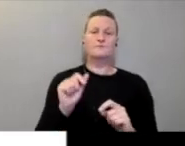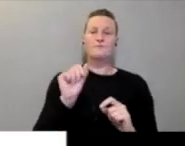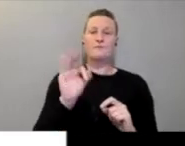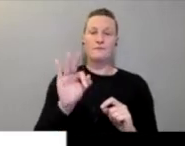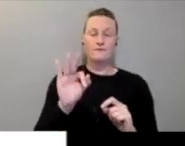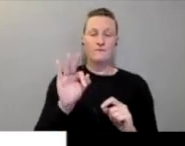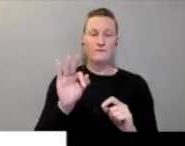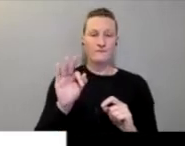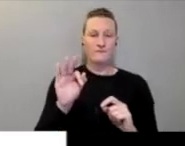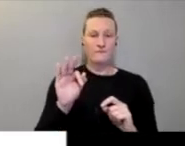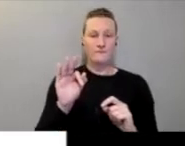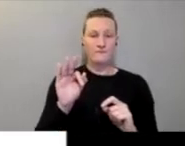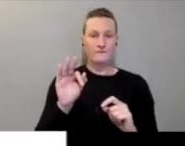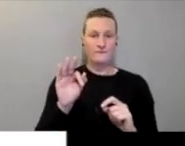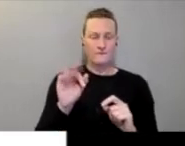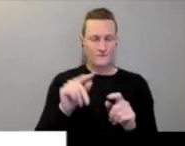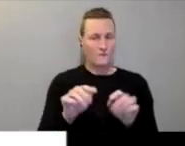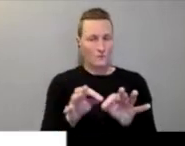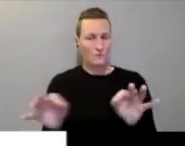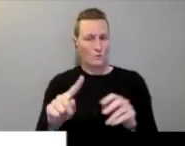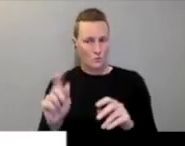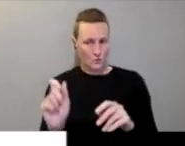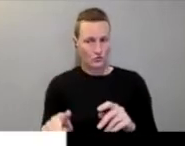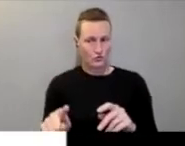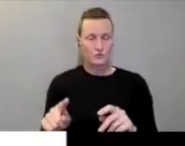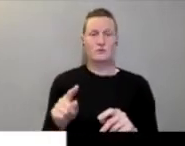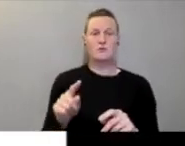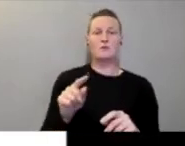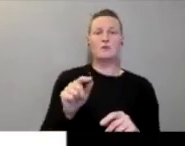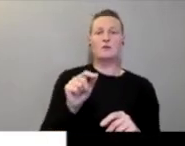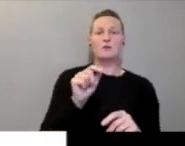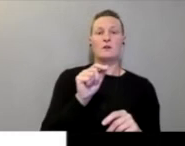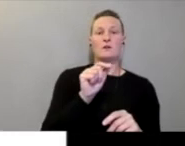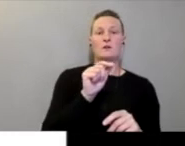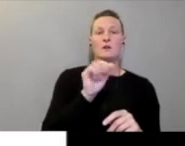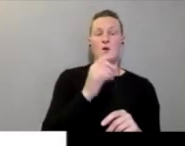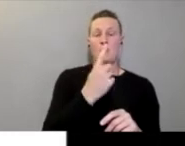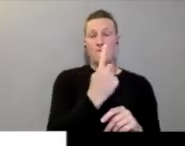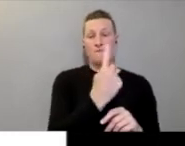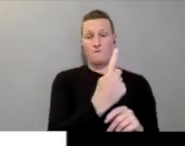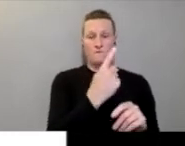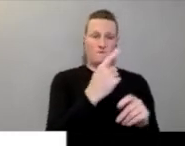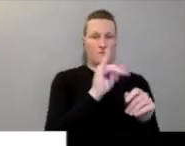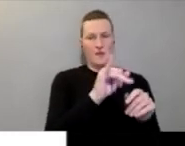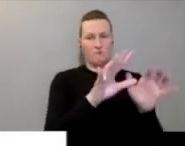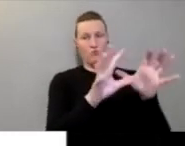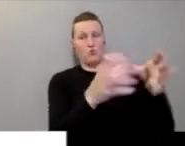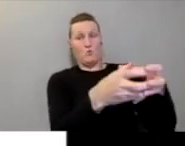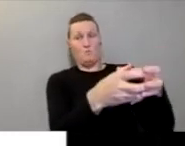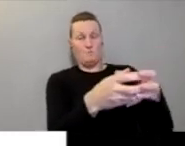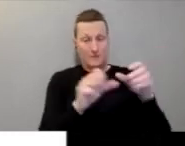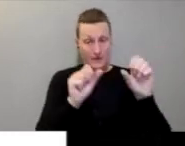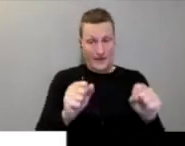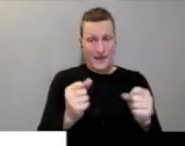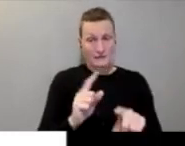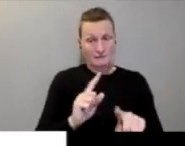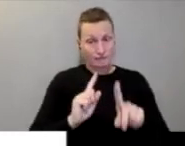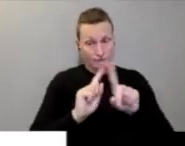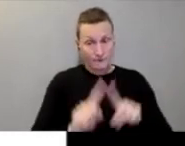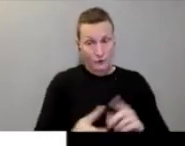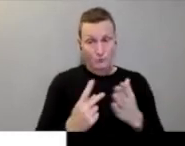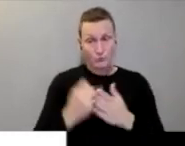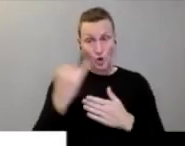projects can be, proposals can be submitted by the same group, and the answer to that